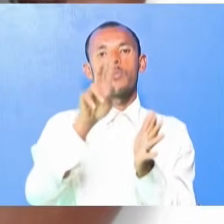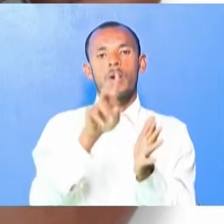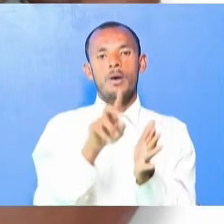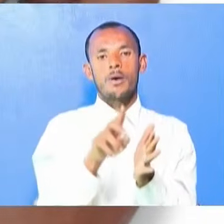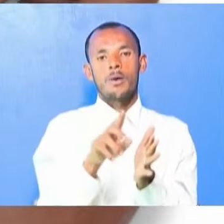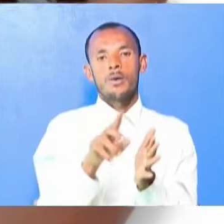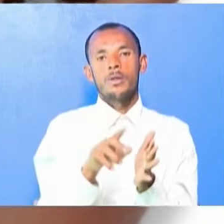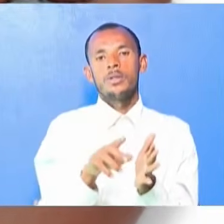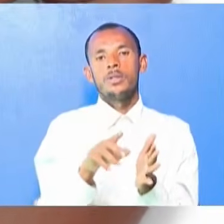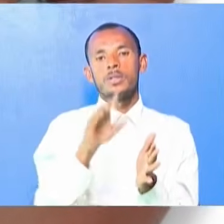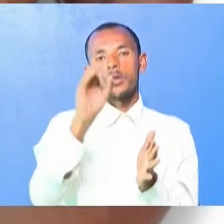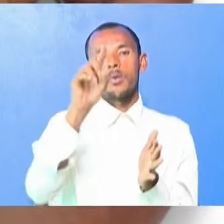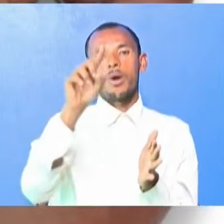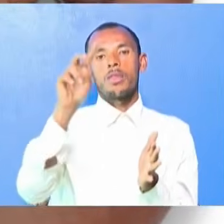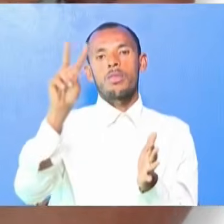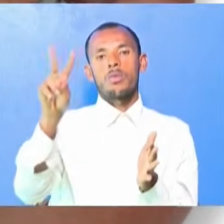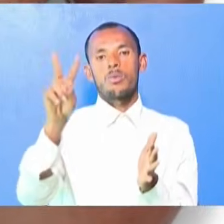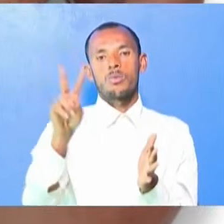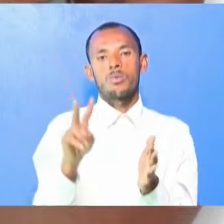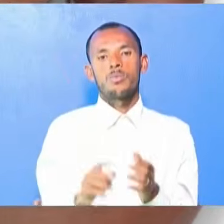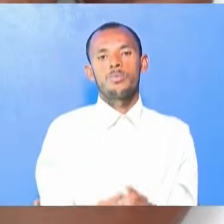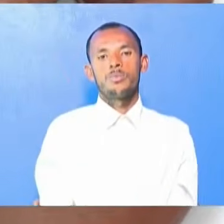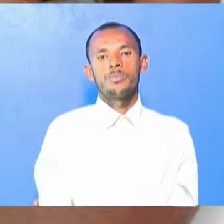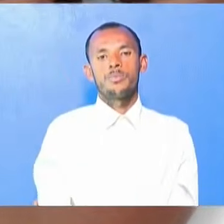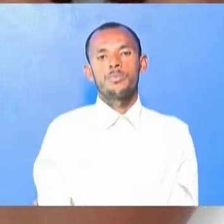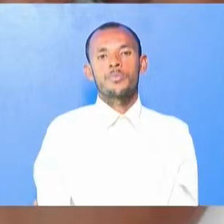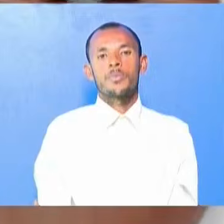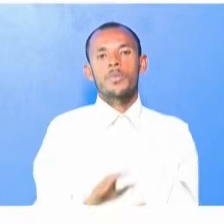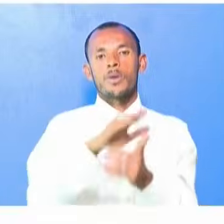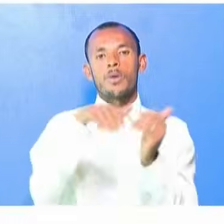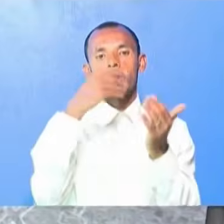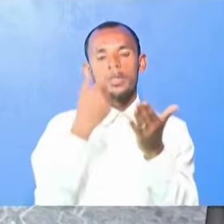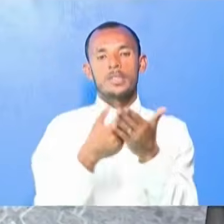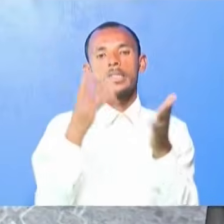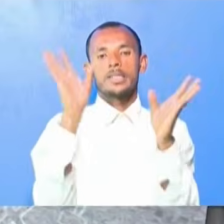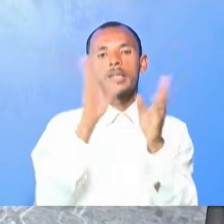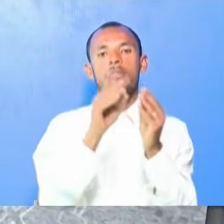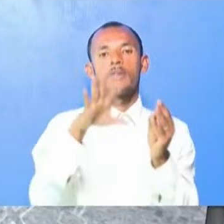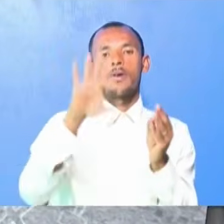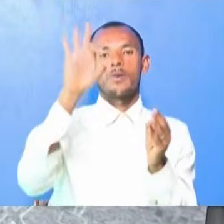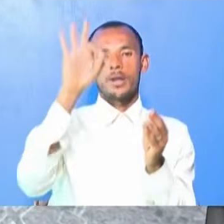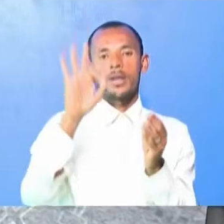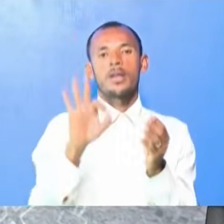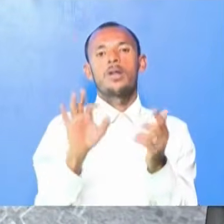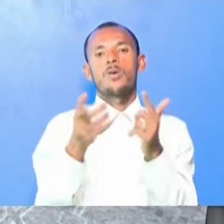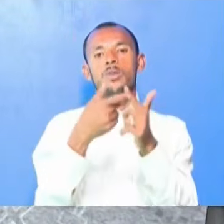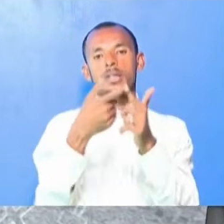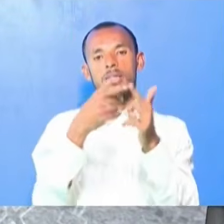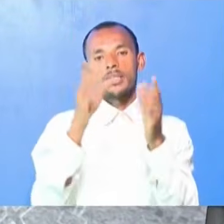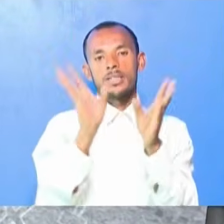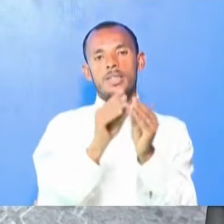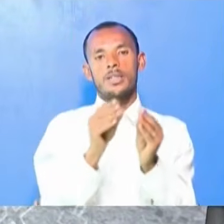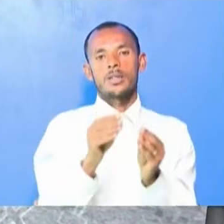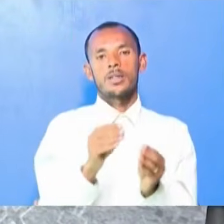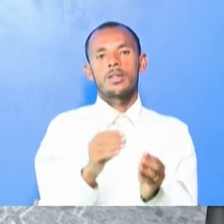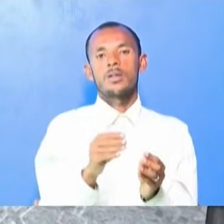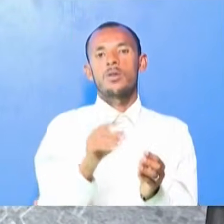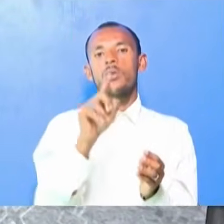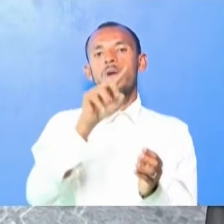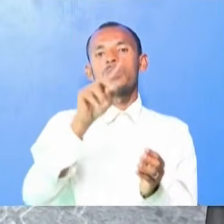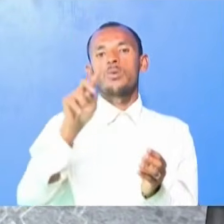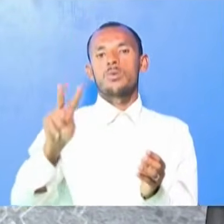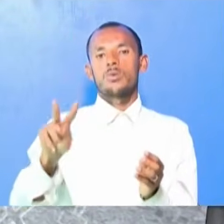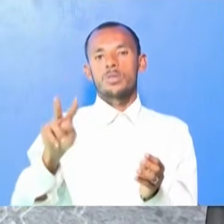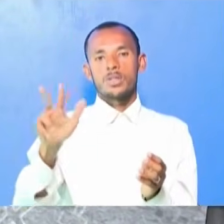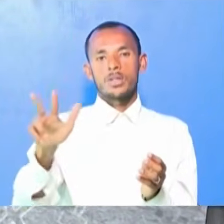0, 1, 2, and so on. So all these sets are found in these sets. 1, 2, 3, 1, 2,